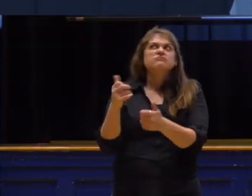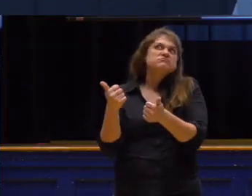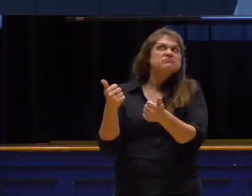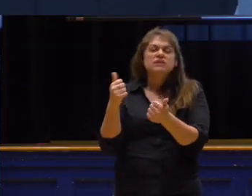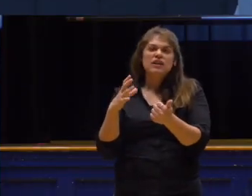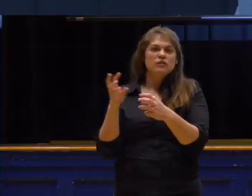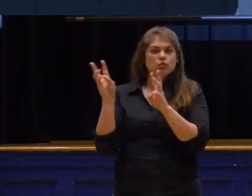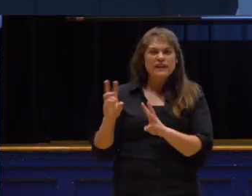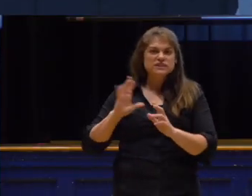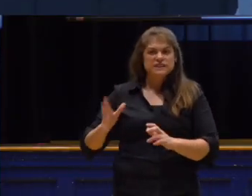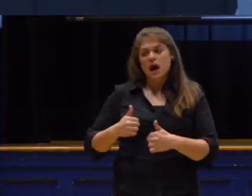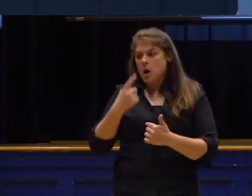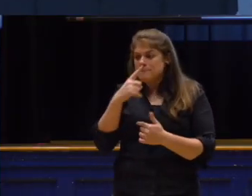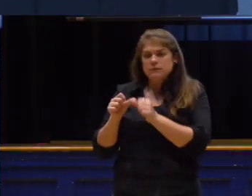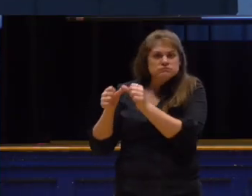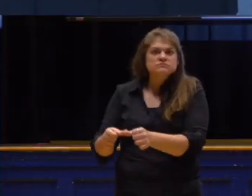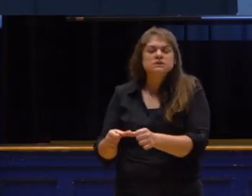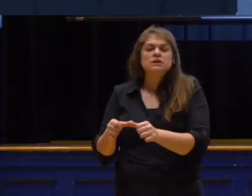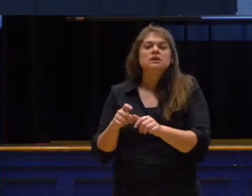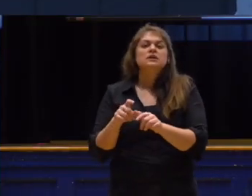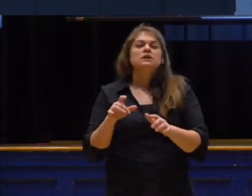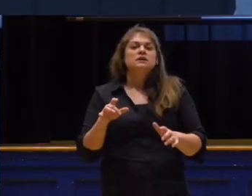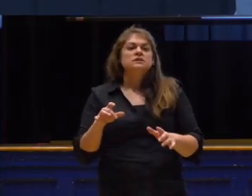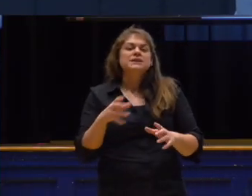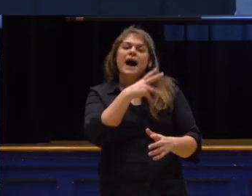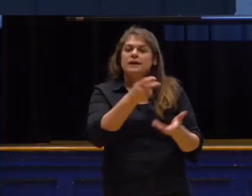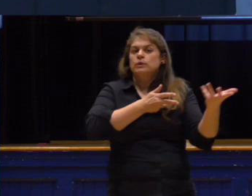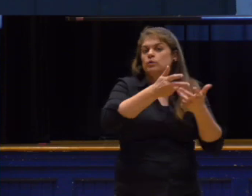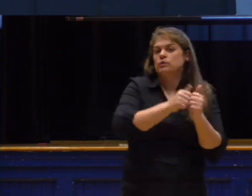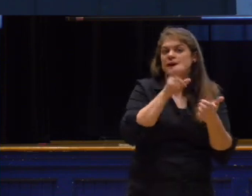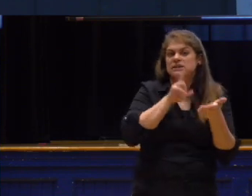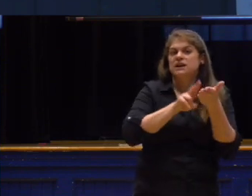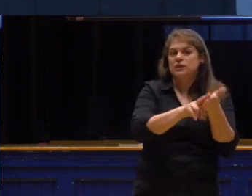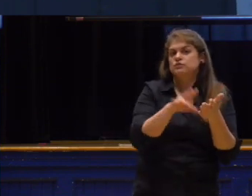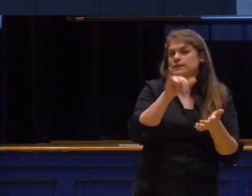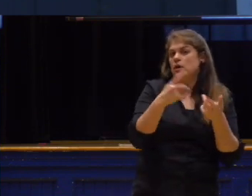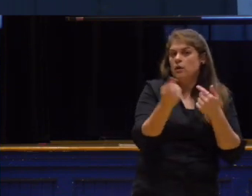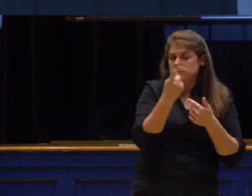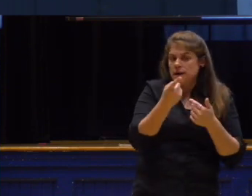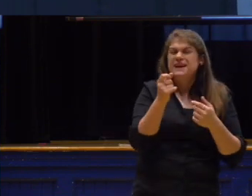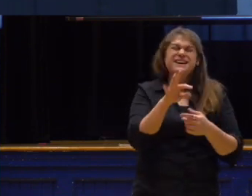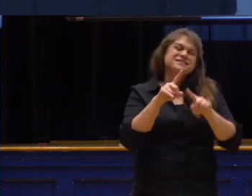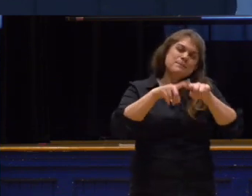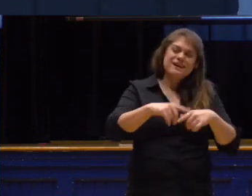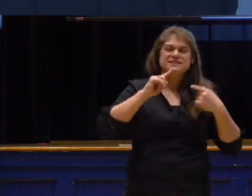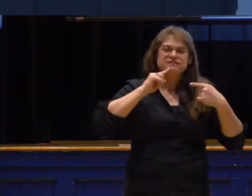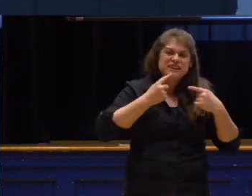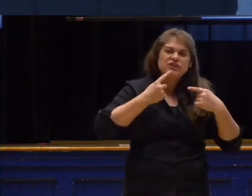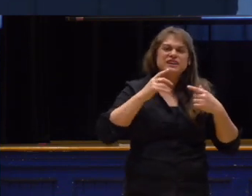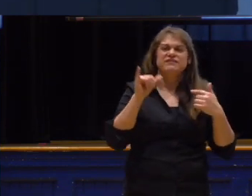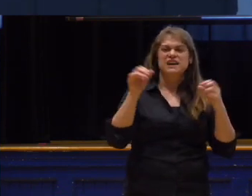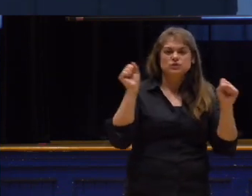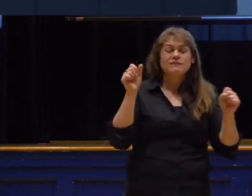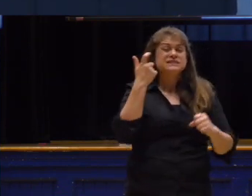as long as the weather's good, I don't have a problem with them working. And we work with contractors like that all the time, and it also depends on the severity